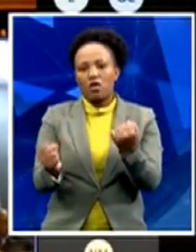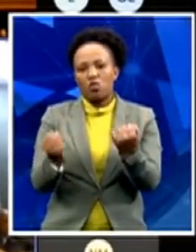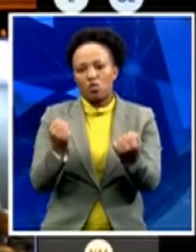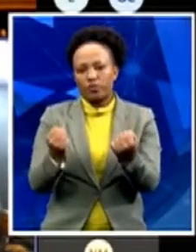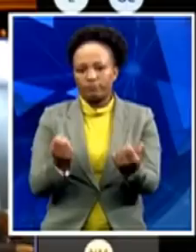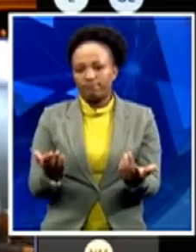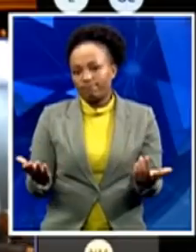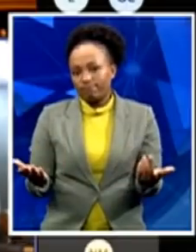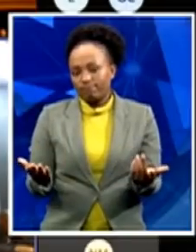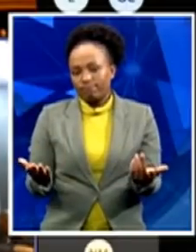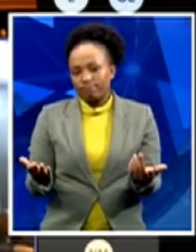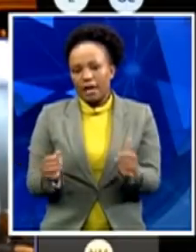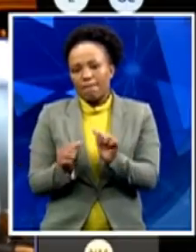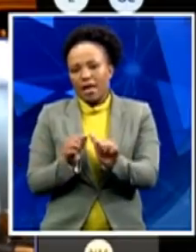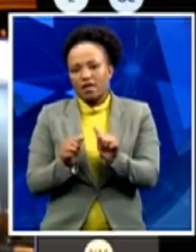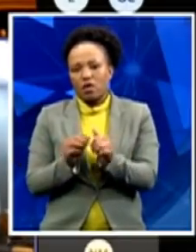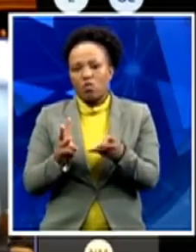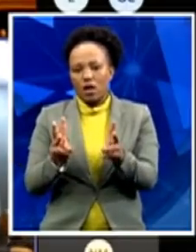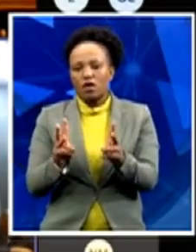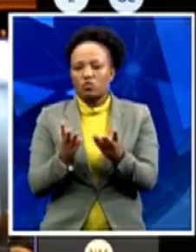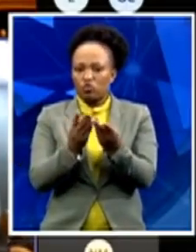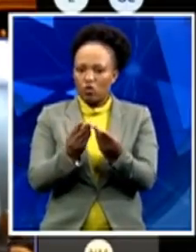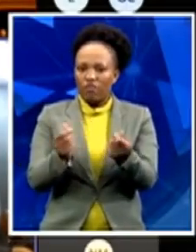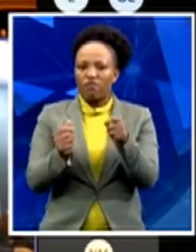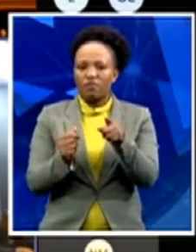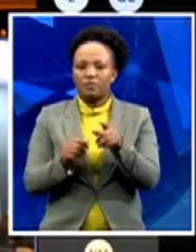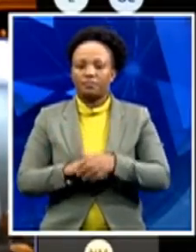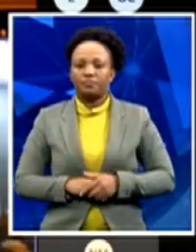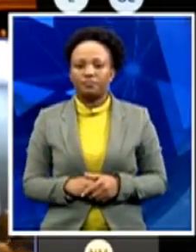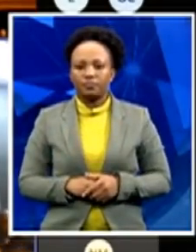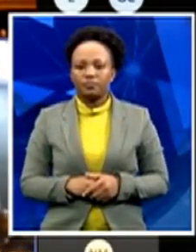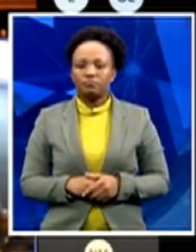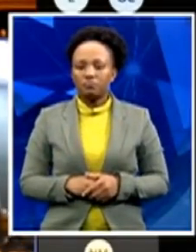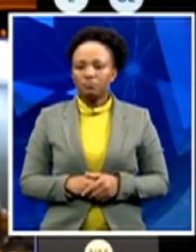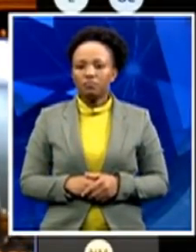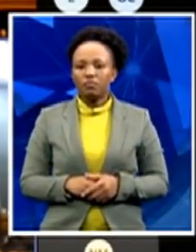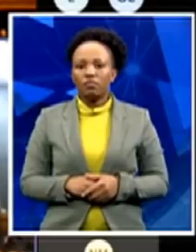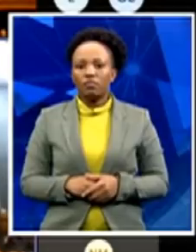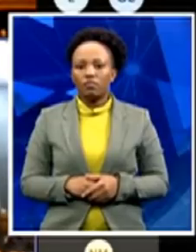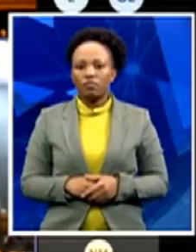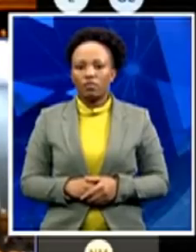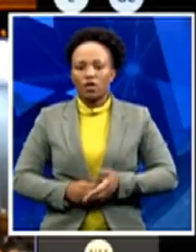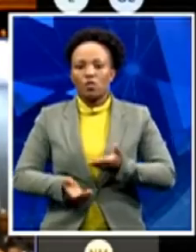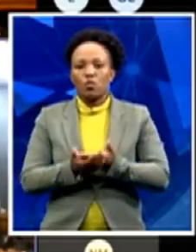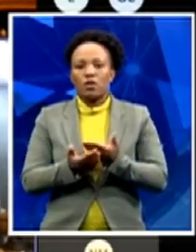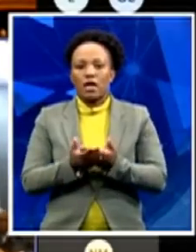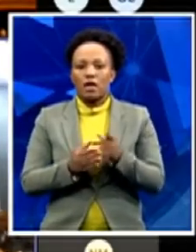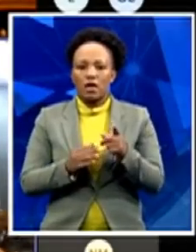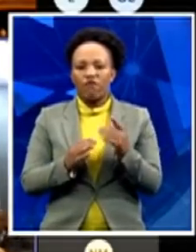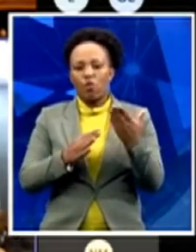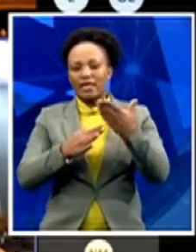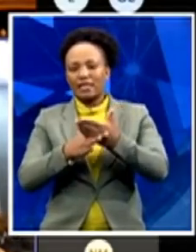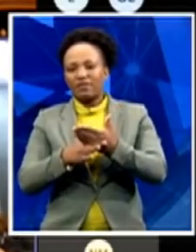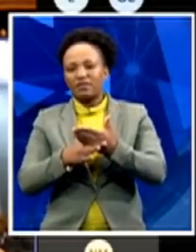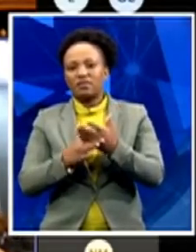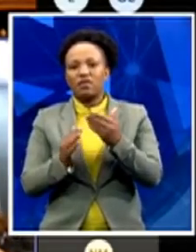of dealing with it. In any event, we'll also have a sense, I think, from the interventions or non-interventions of the court as to how much time we might